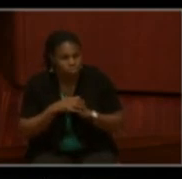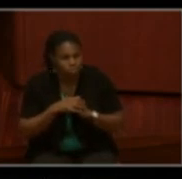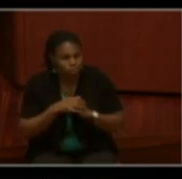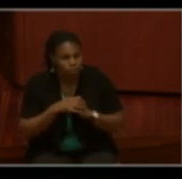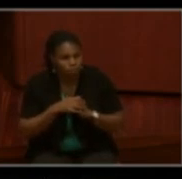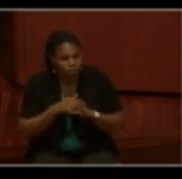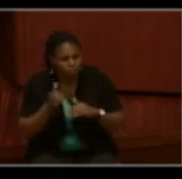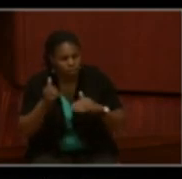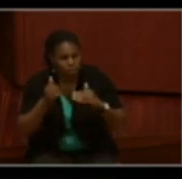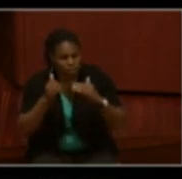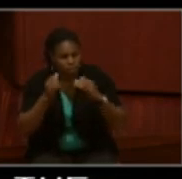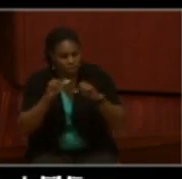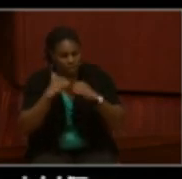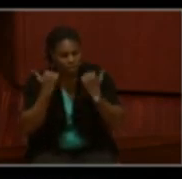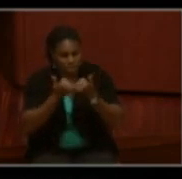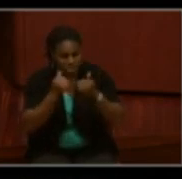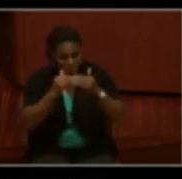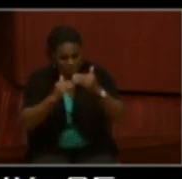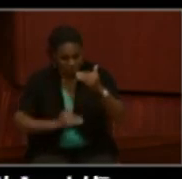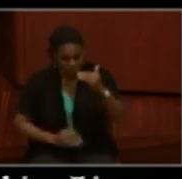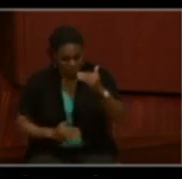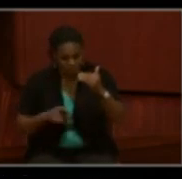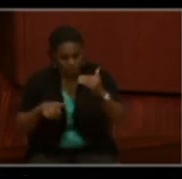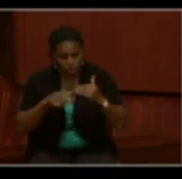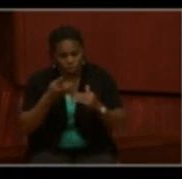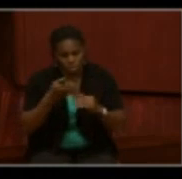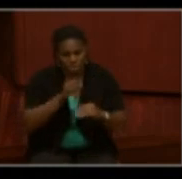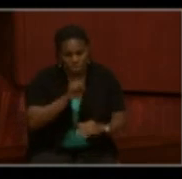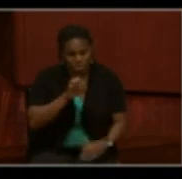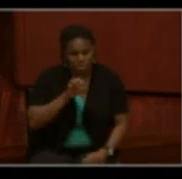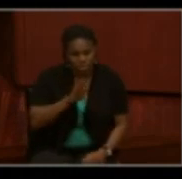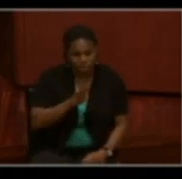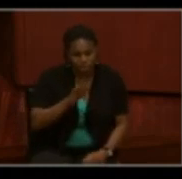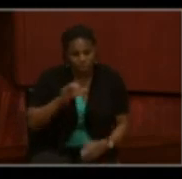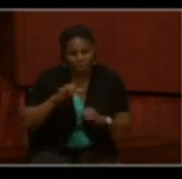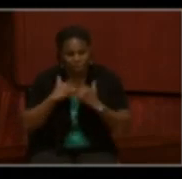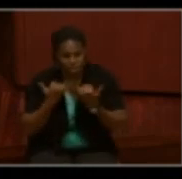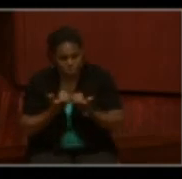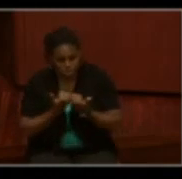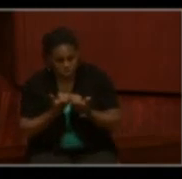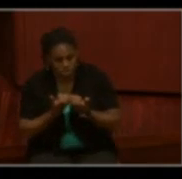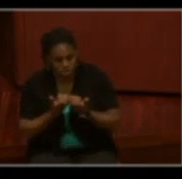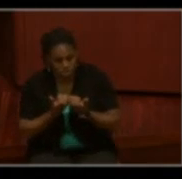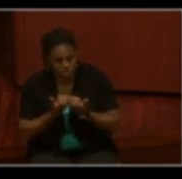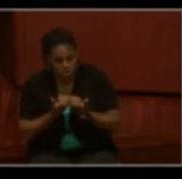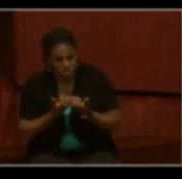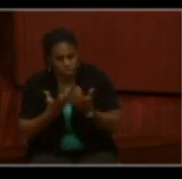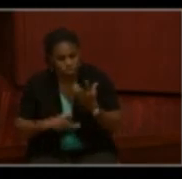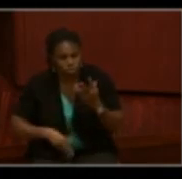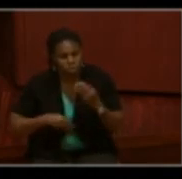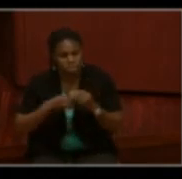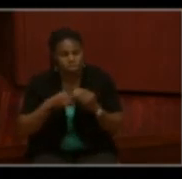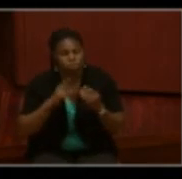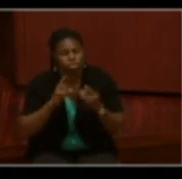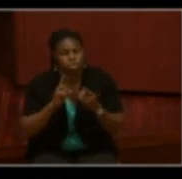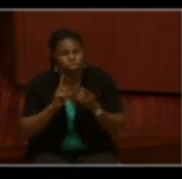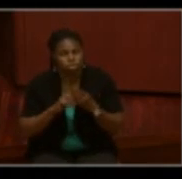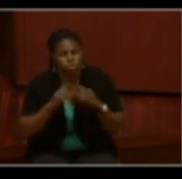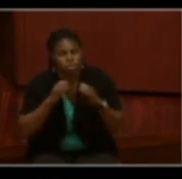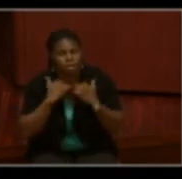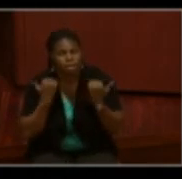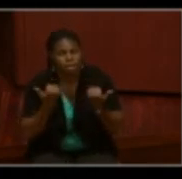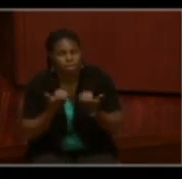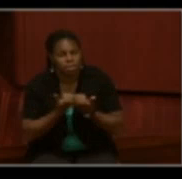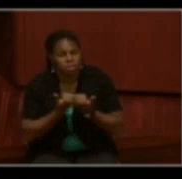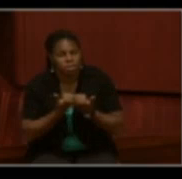Underneath these agencies are what we call sub-agencies. So in addition to the agencies